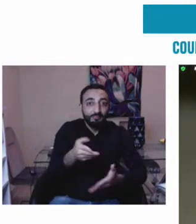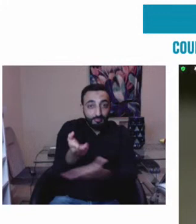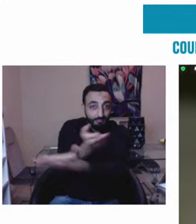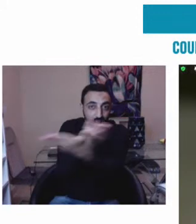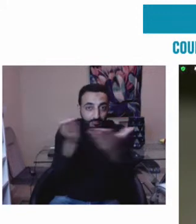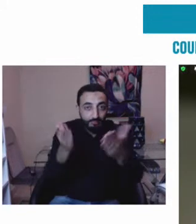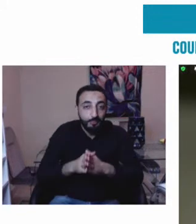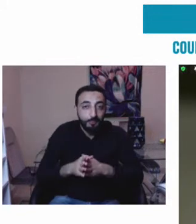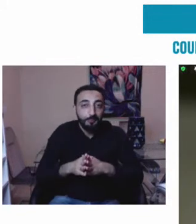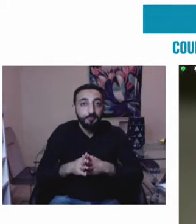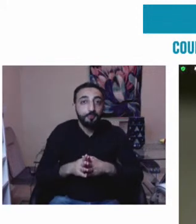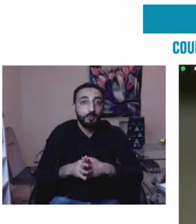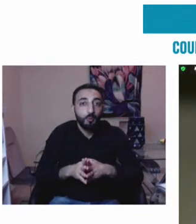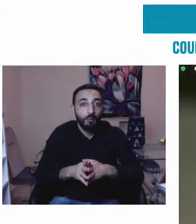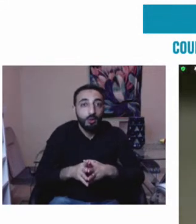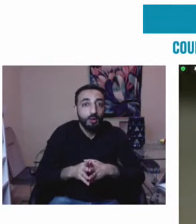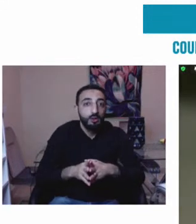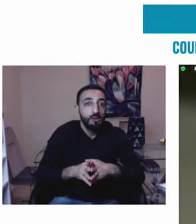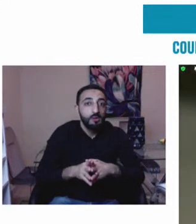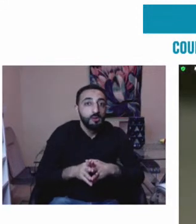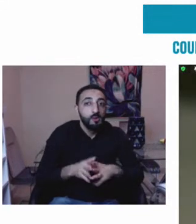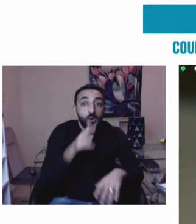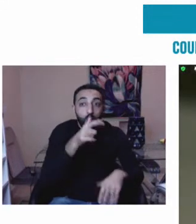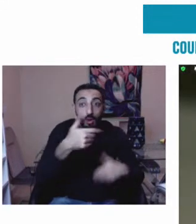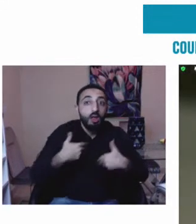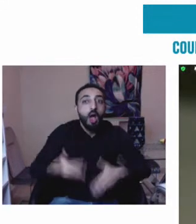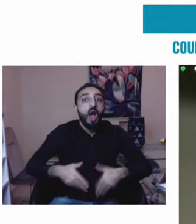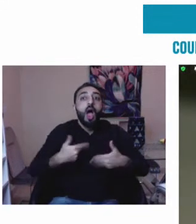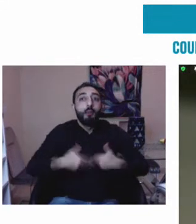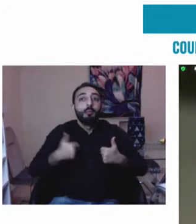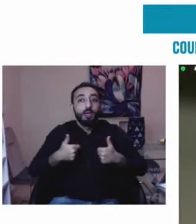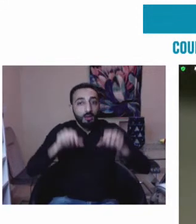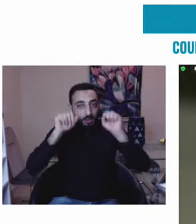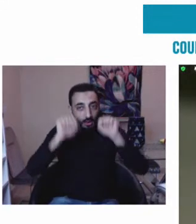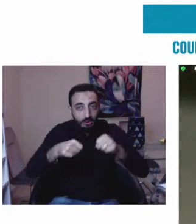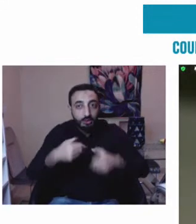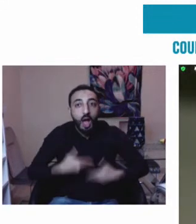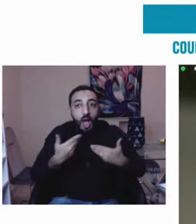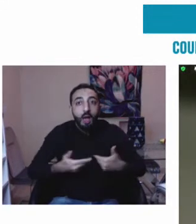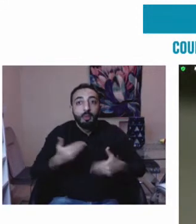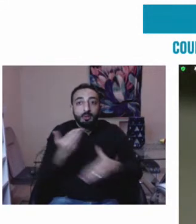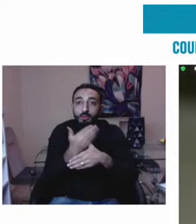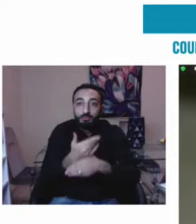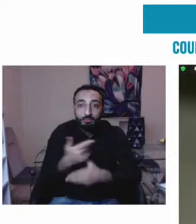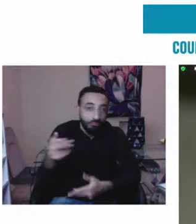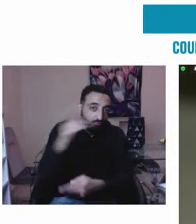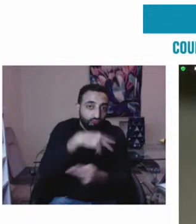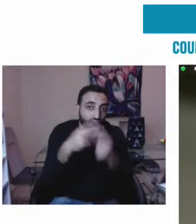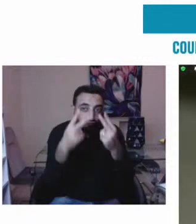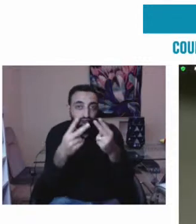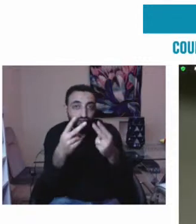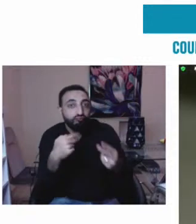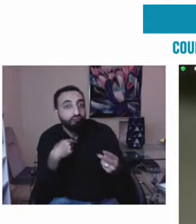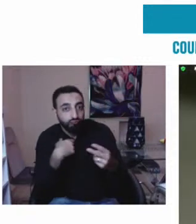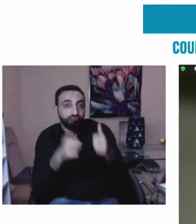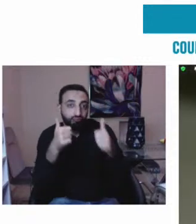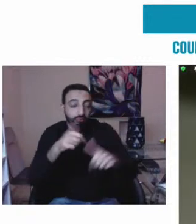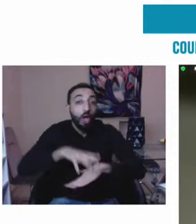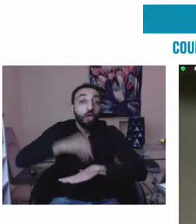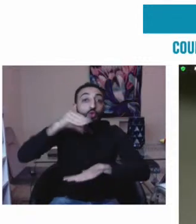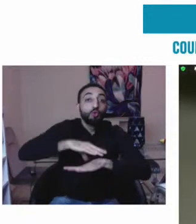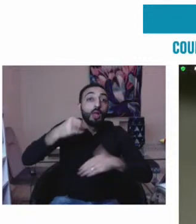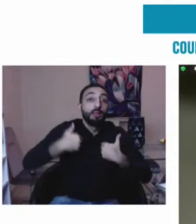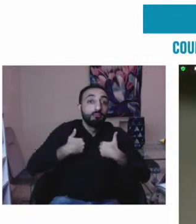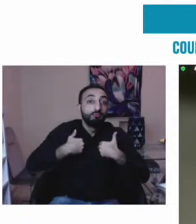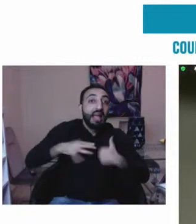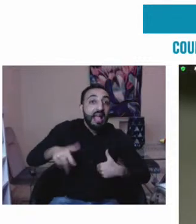I'm also pleased to note that GPAC received support from Sweden. Through its development corporation,